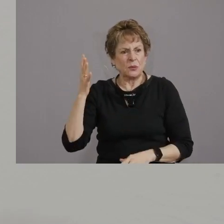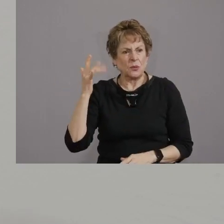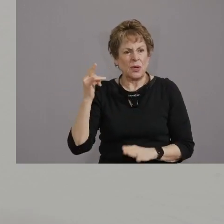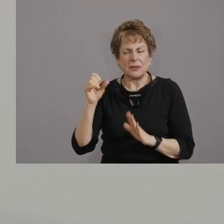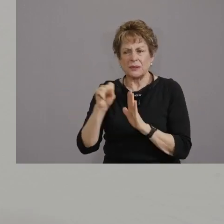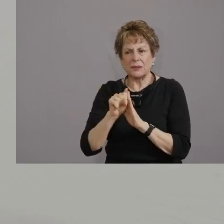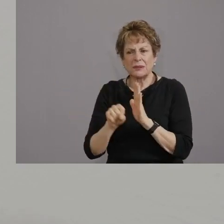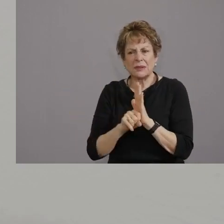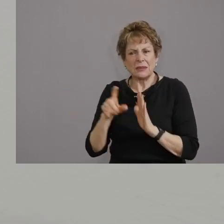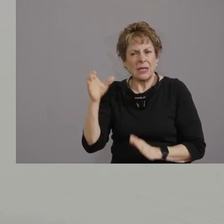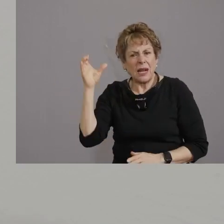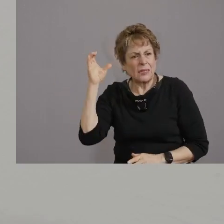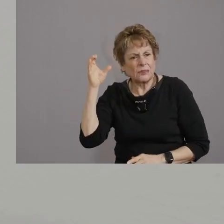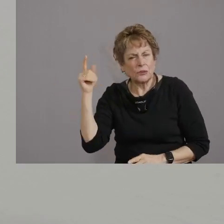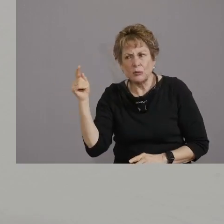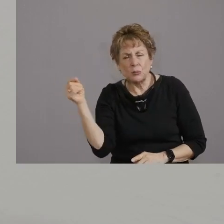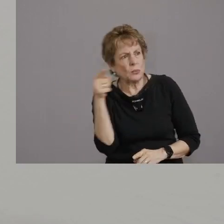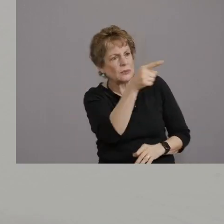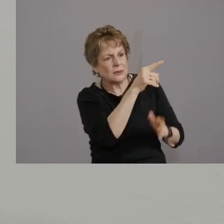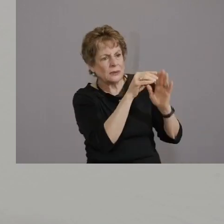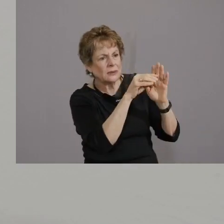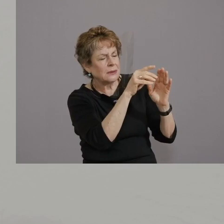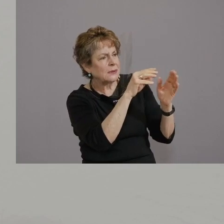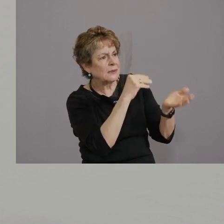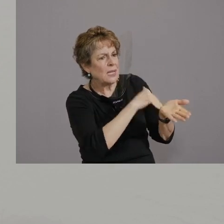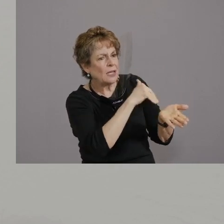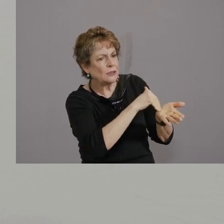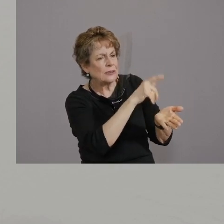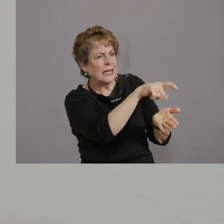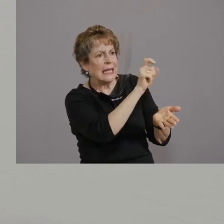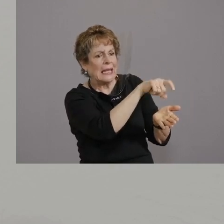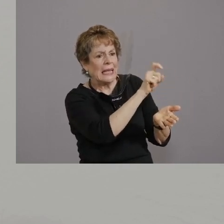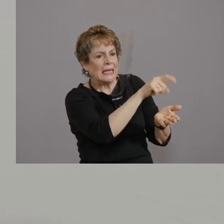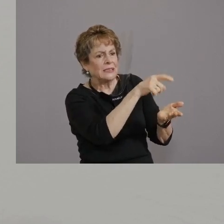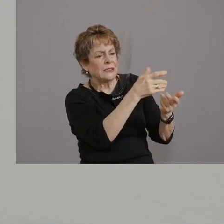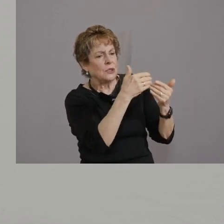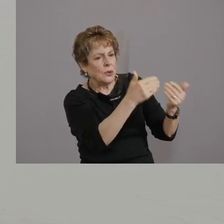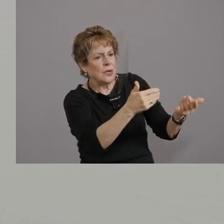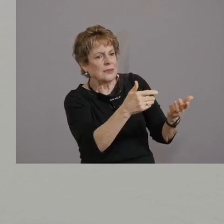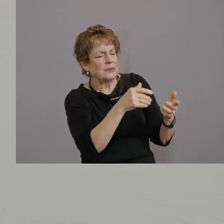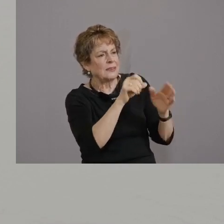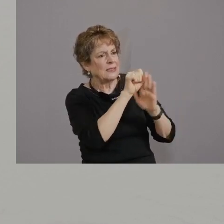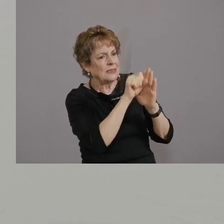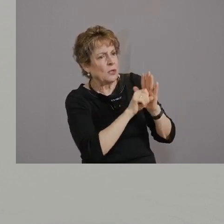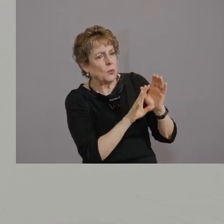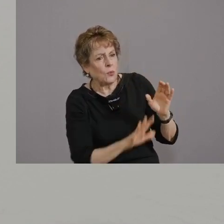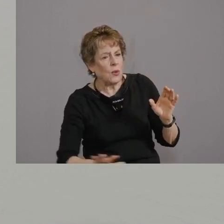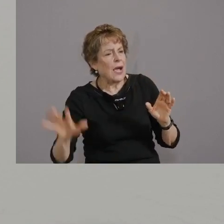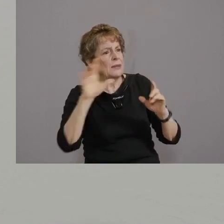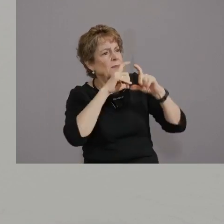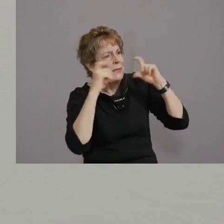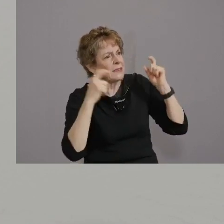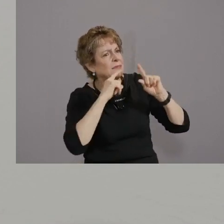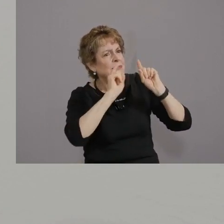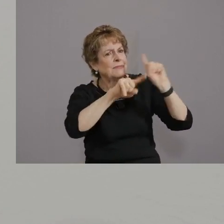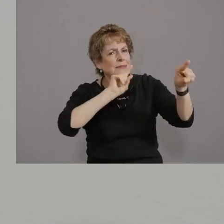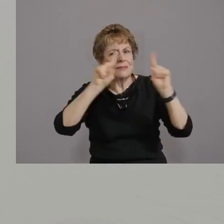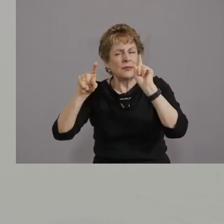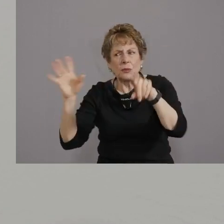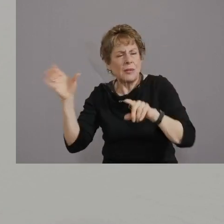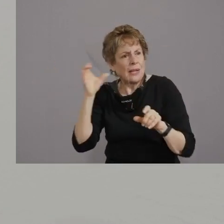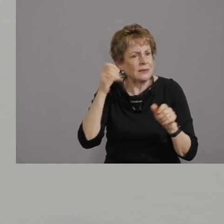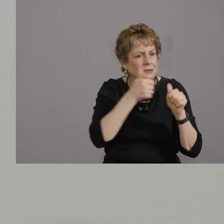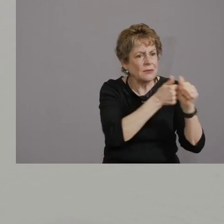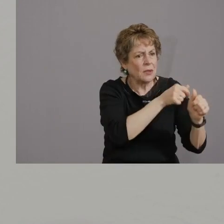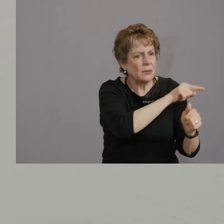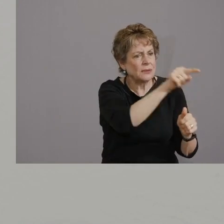systems are out there calling for, like a statewide mask mandate, closing indoor dining, and the like? So we're working very closely with our hospital